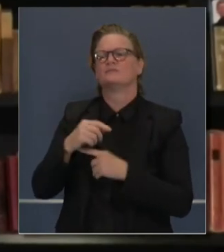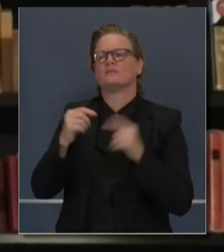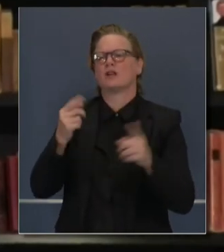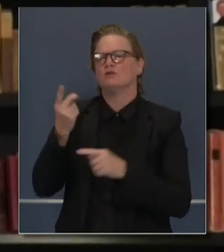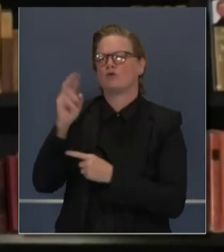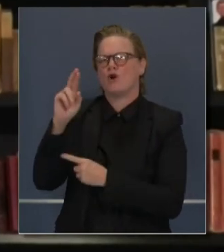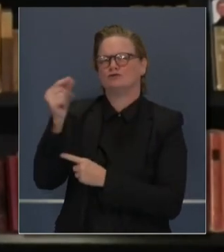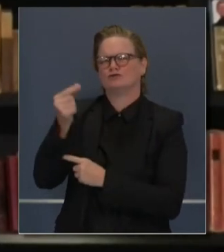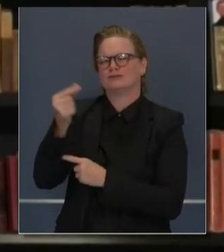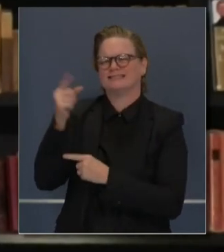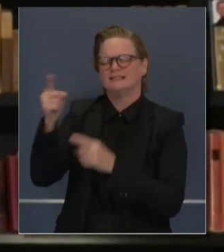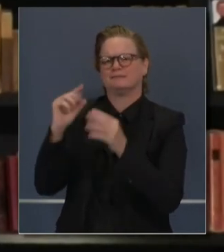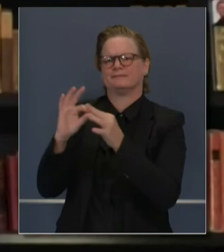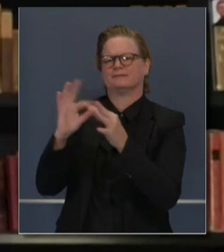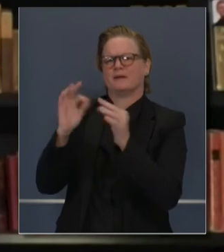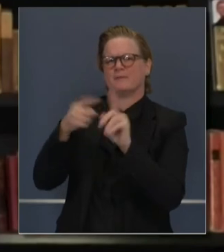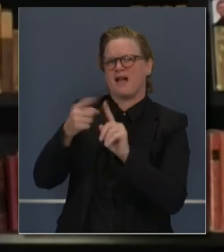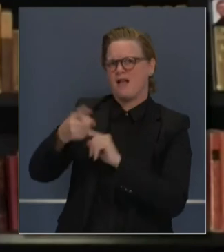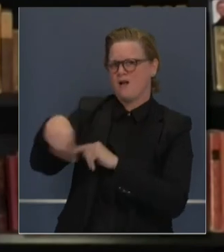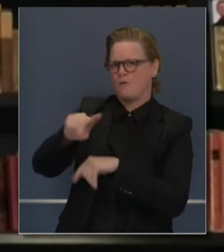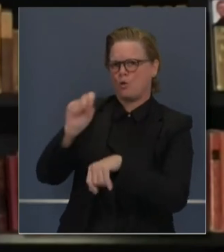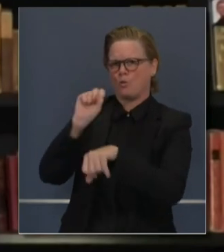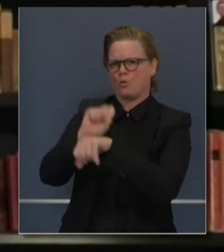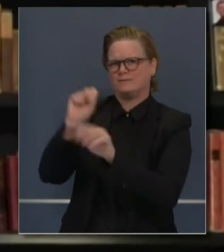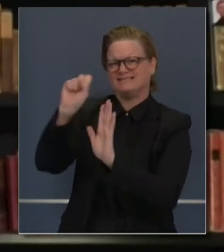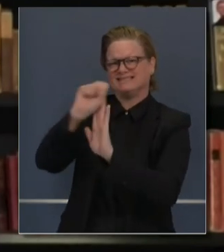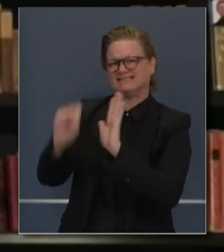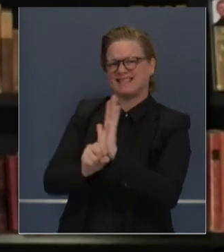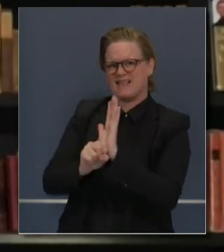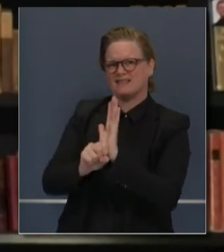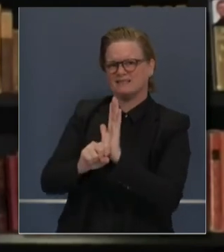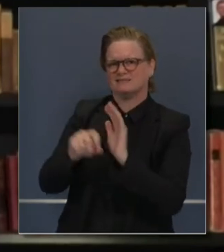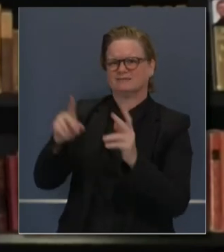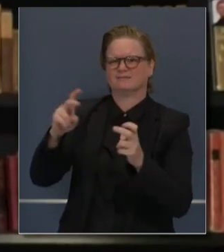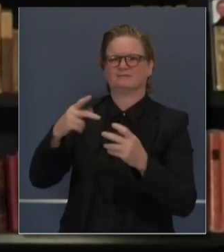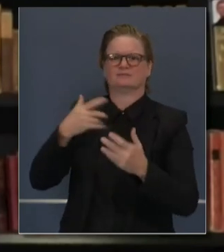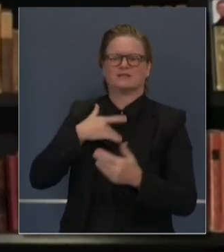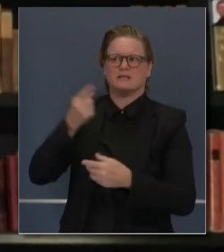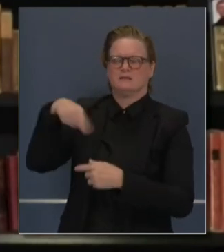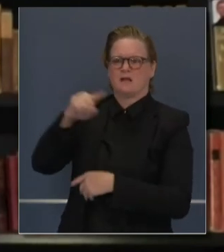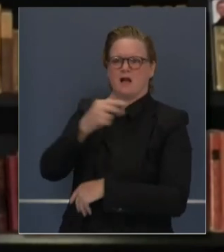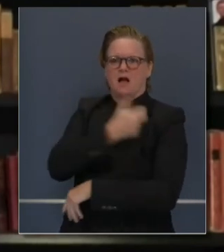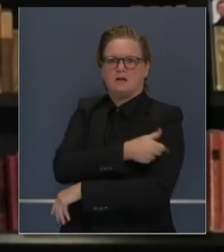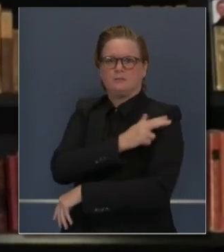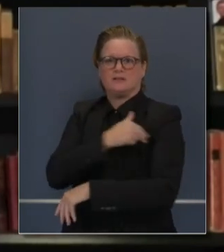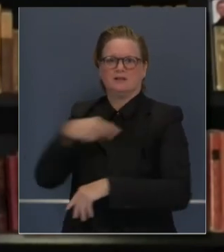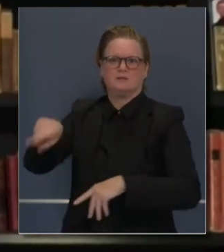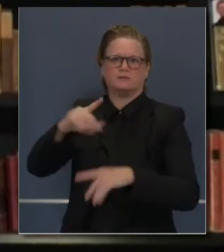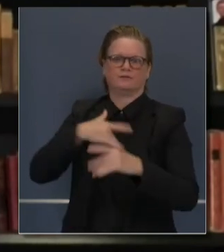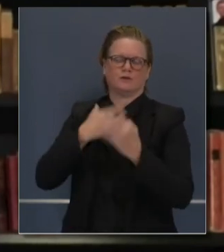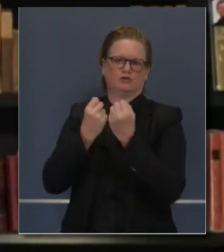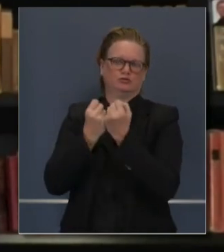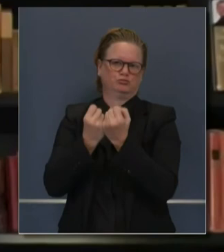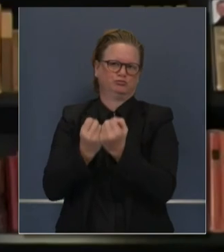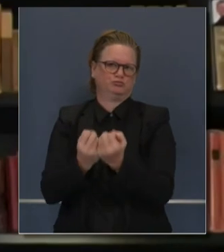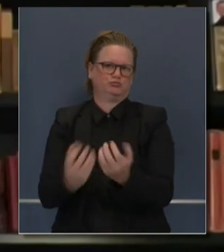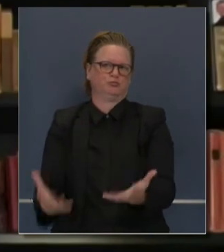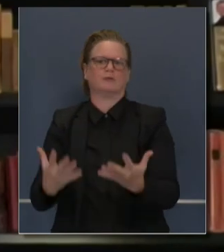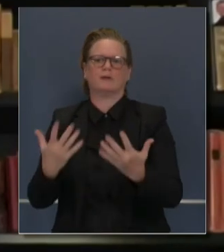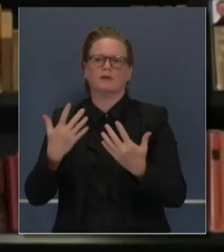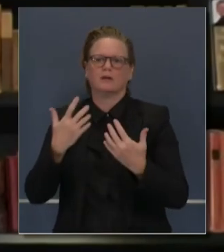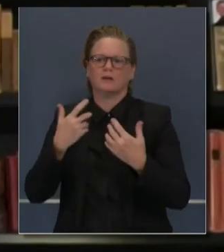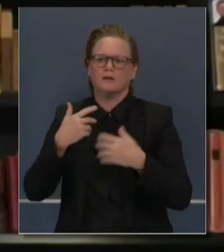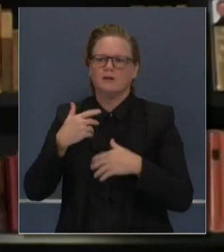becoming overwhelmed and exhausted. And I'm wondering if there are any executive orders or other types of actions that you